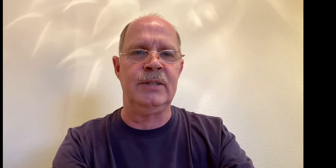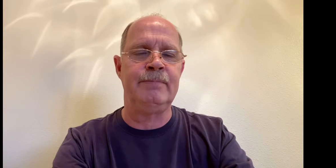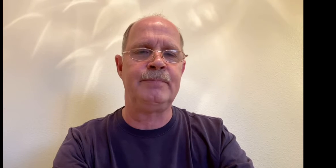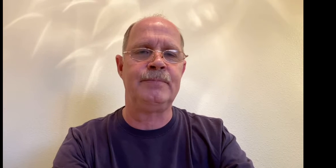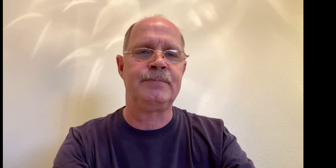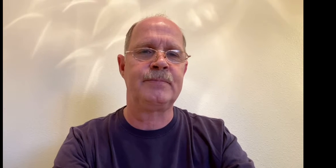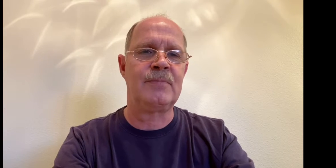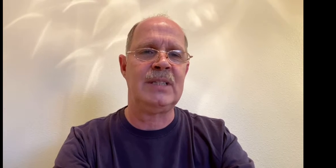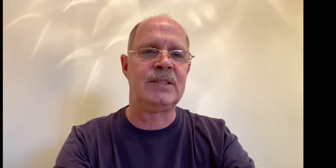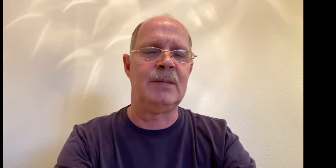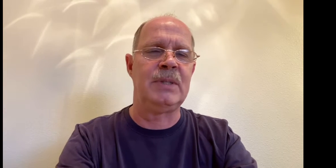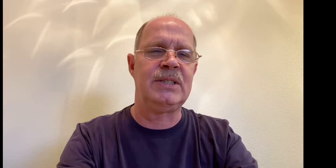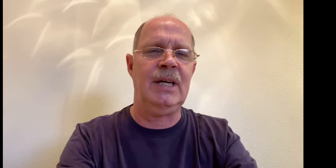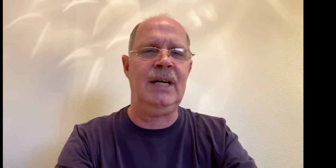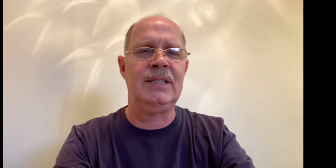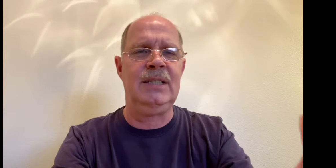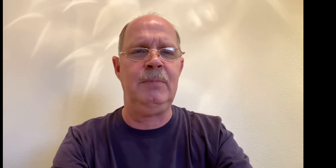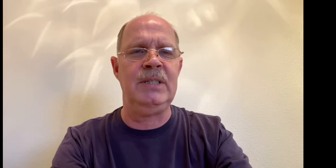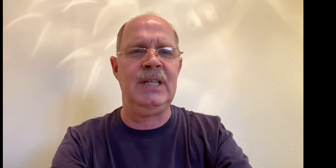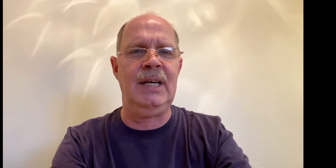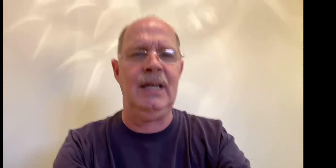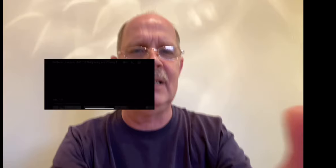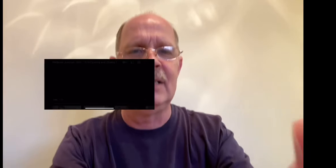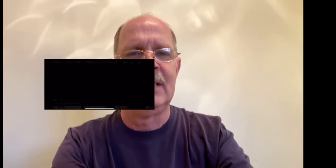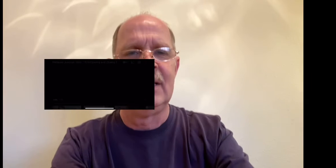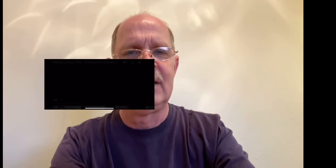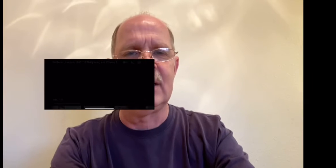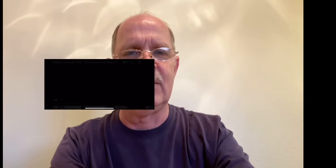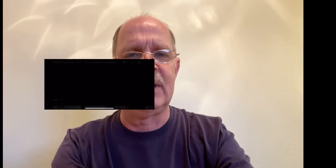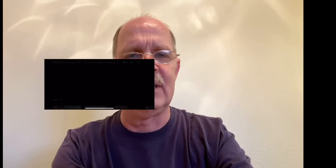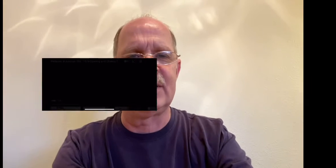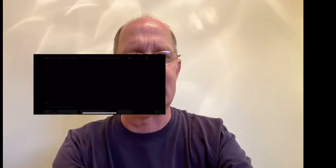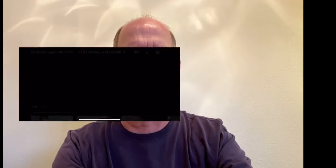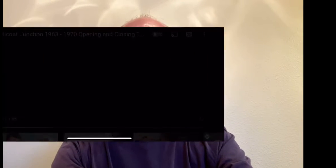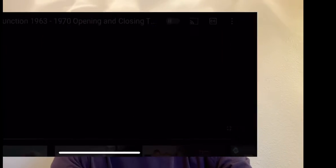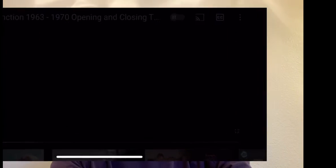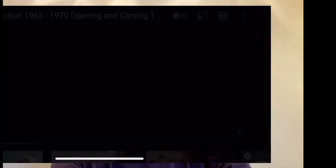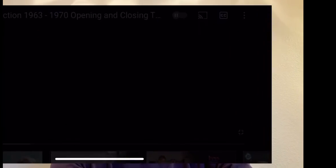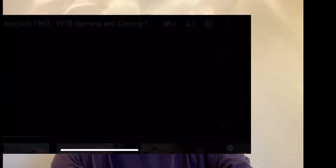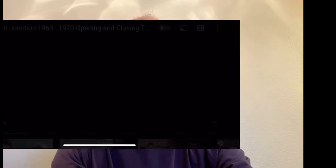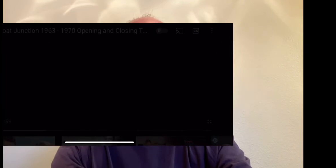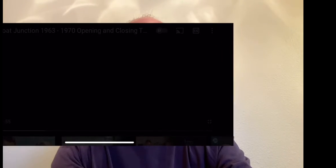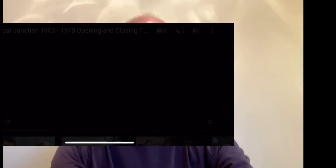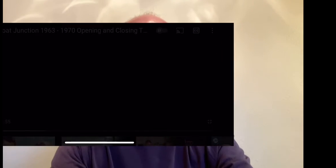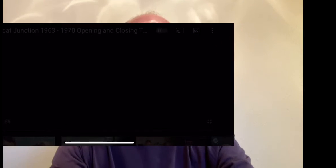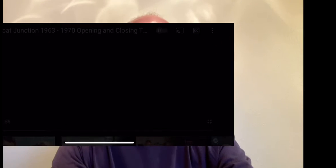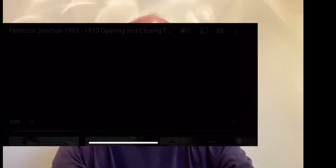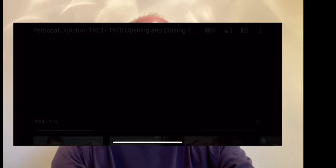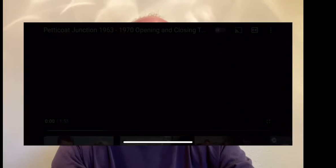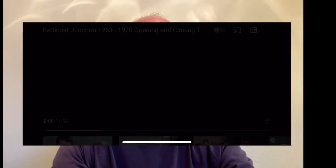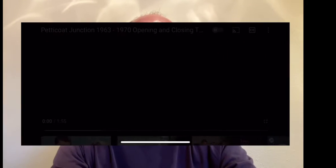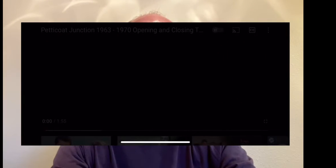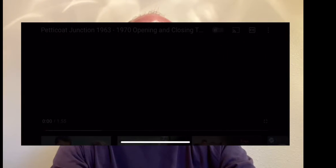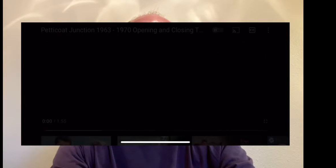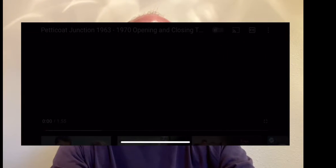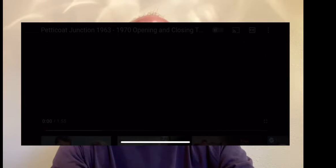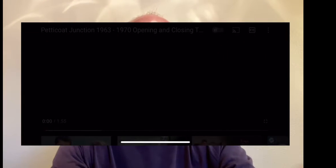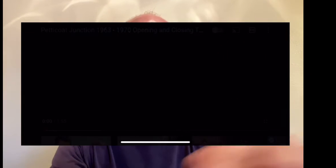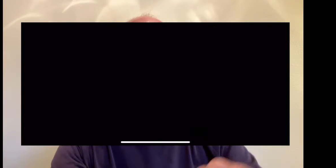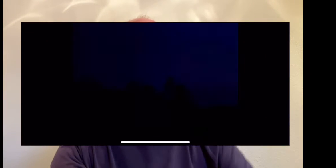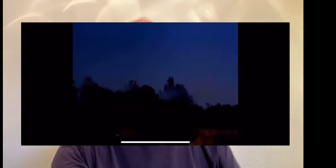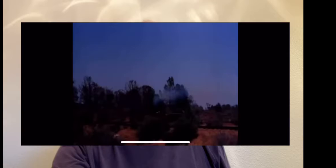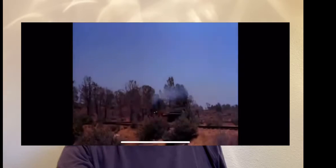ends. Step inside, step inside. Tell you what else seems never ending, this presidential press